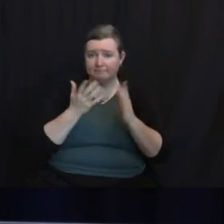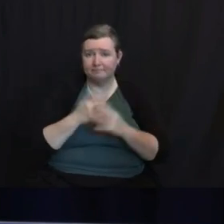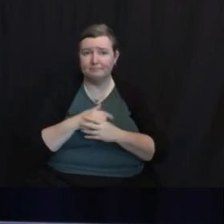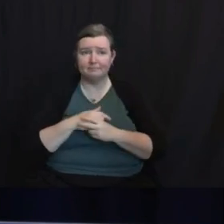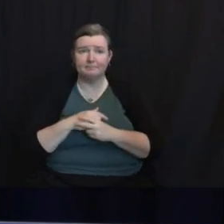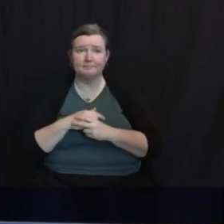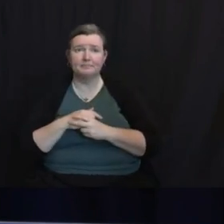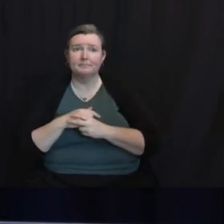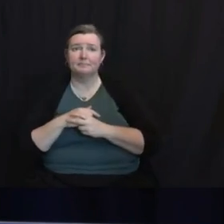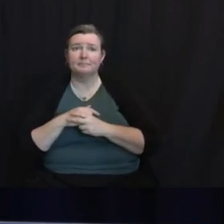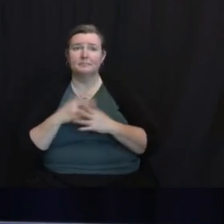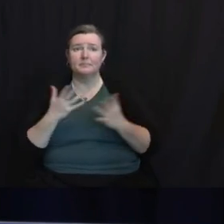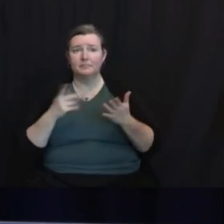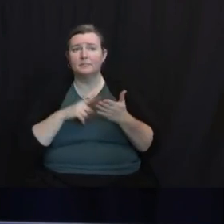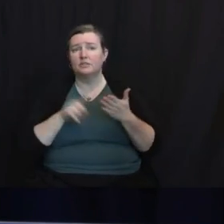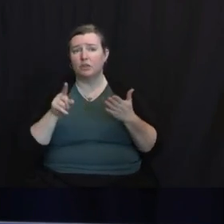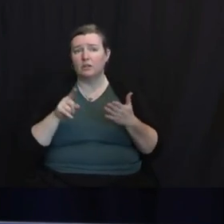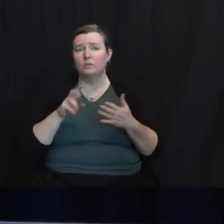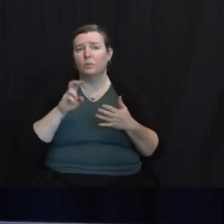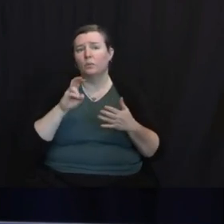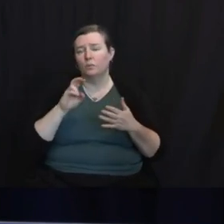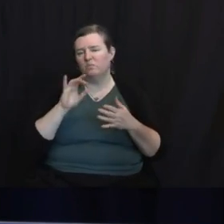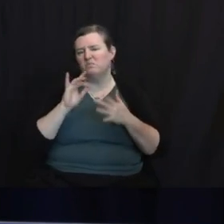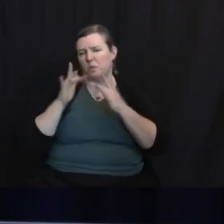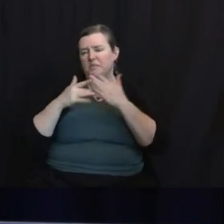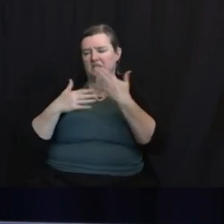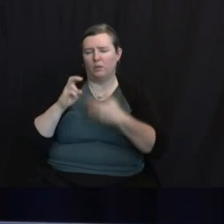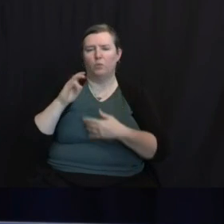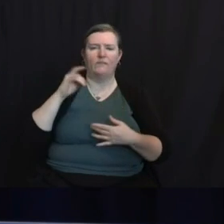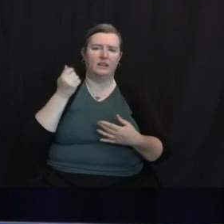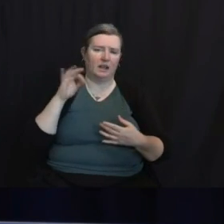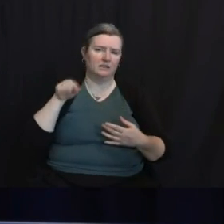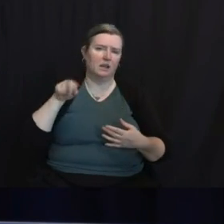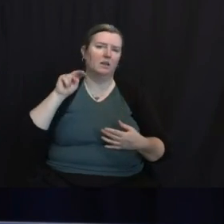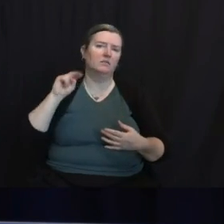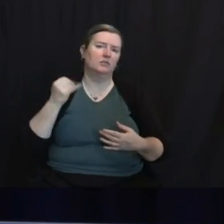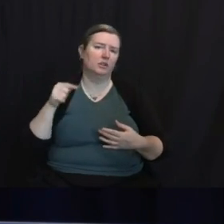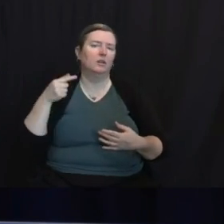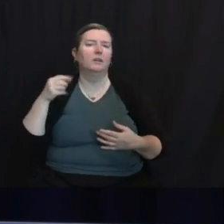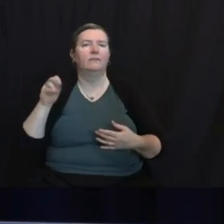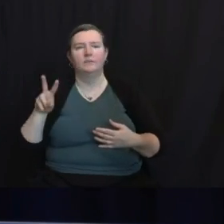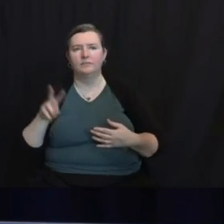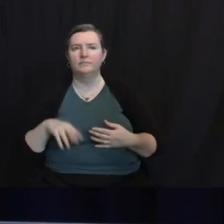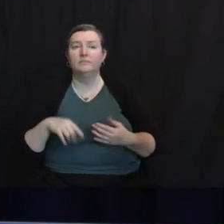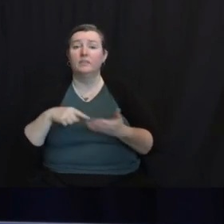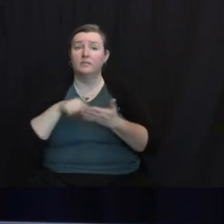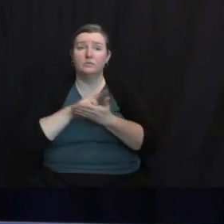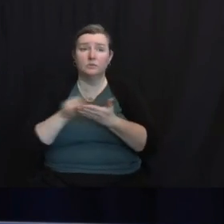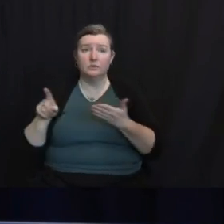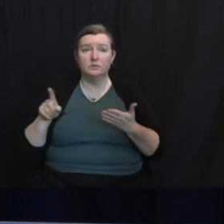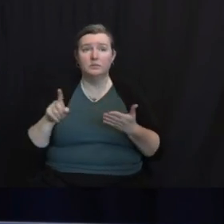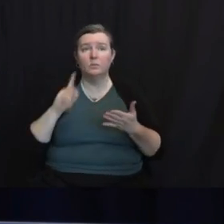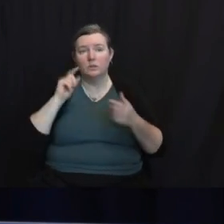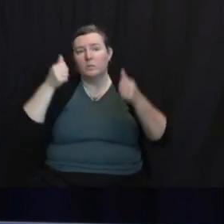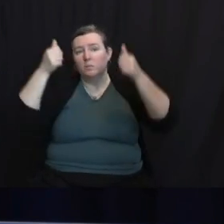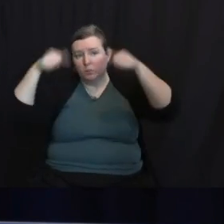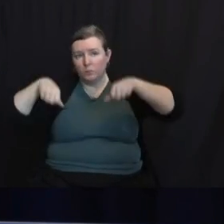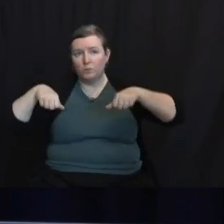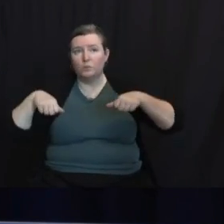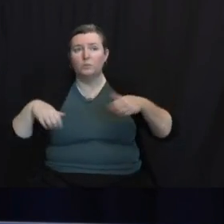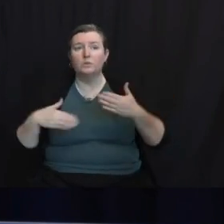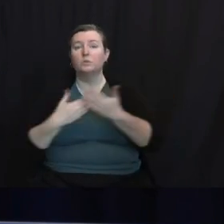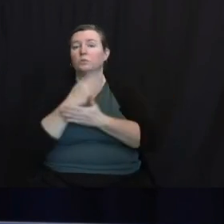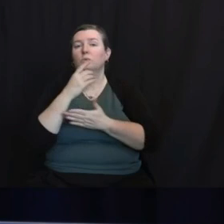at covid19.nj.gov. Later this week, we expect to post a new dashboard that will provide